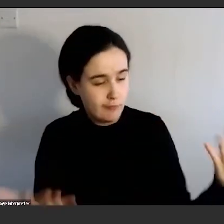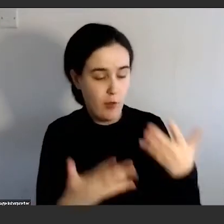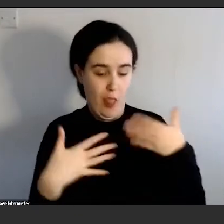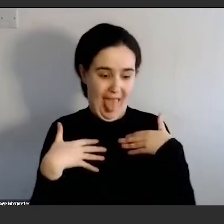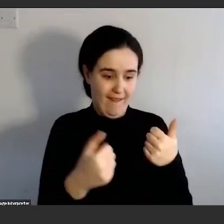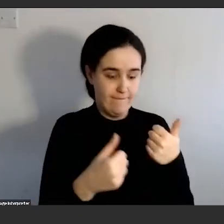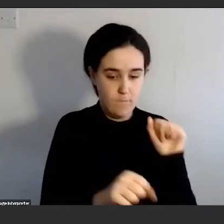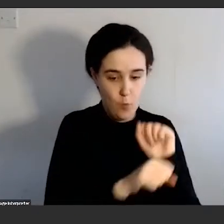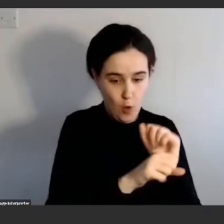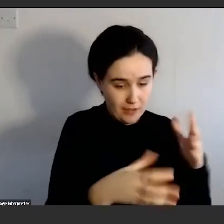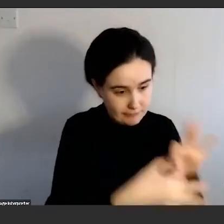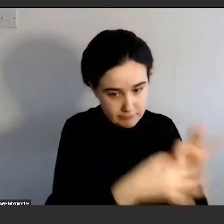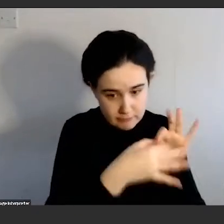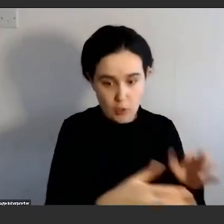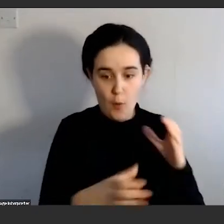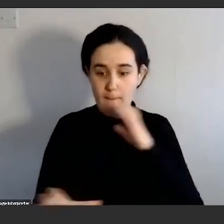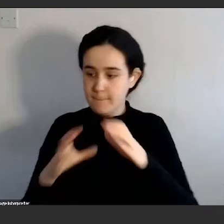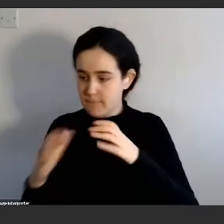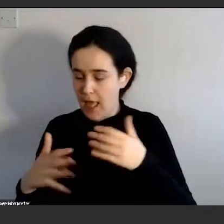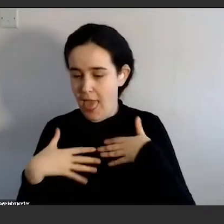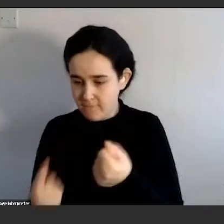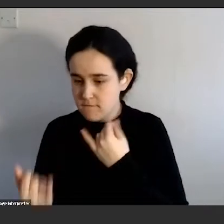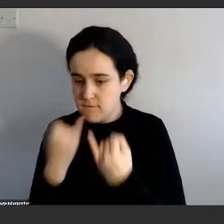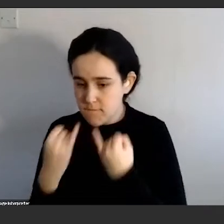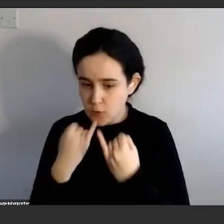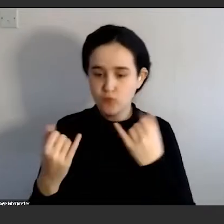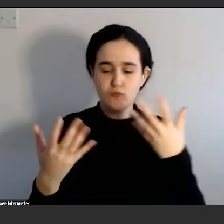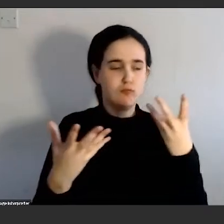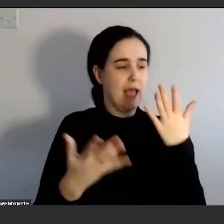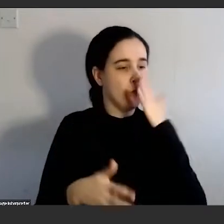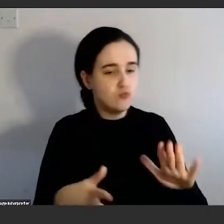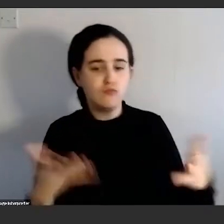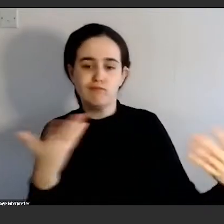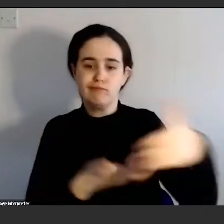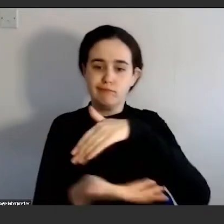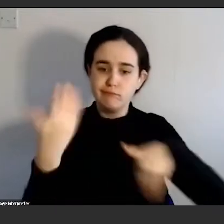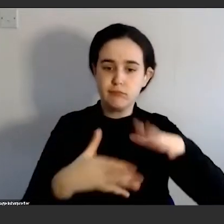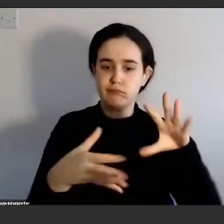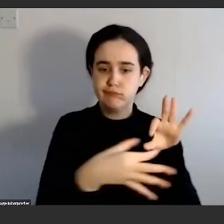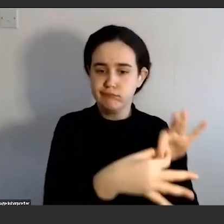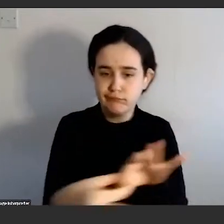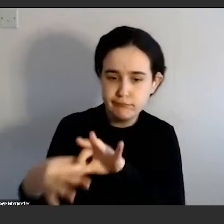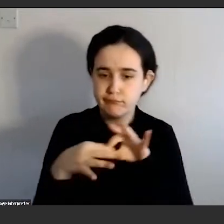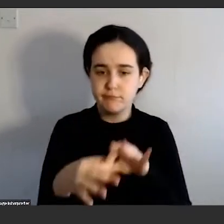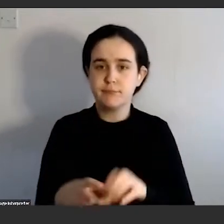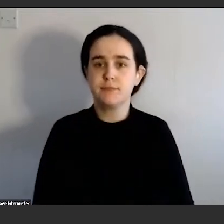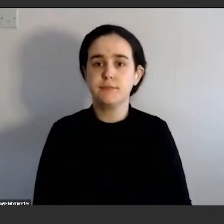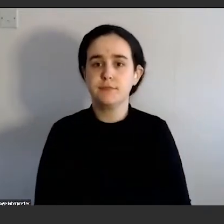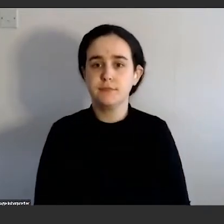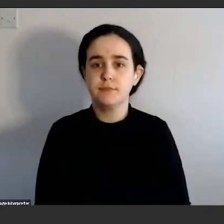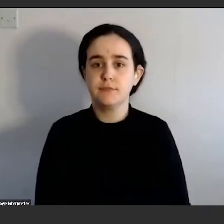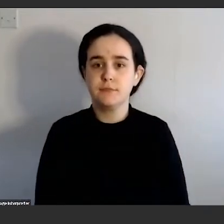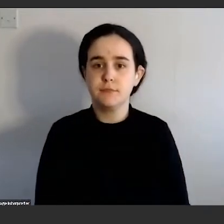disability are being left behind. I think the Prime Minister said it nicely. The most marginalized are